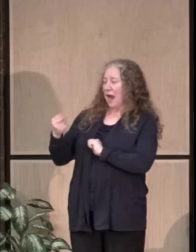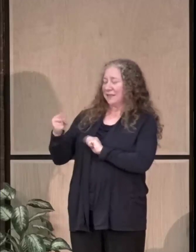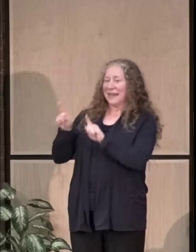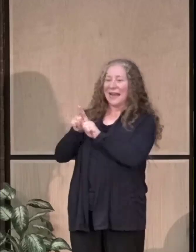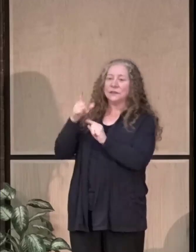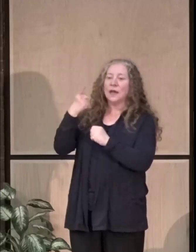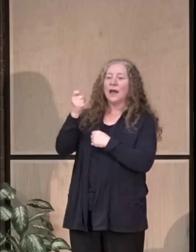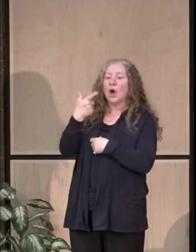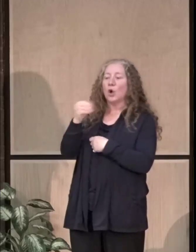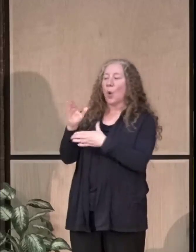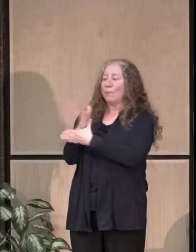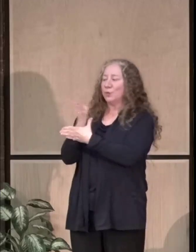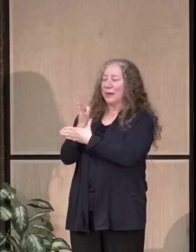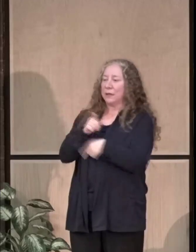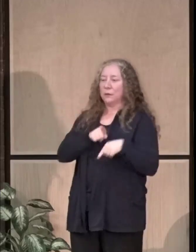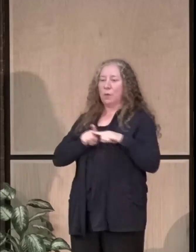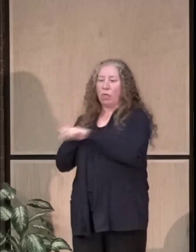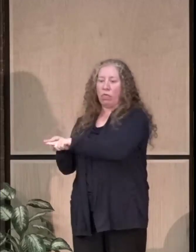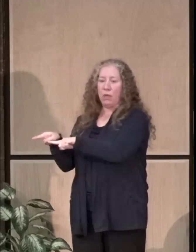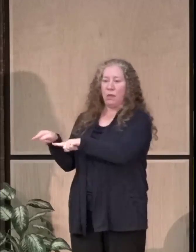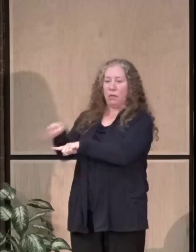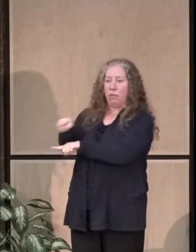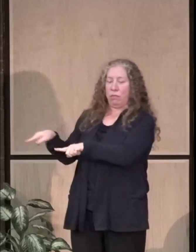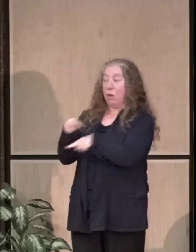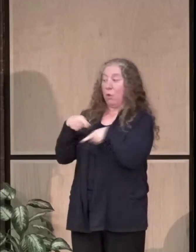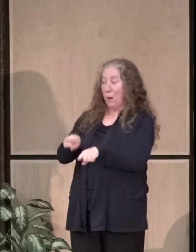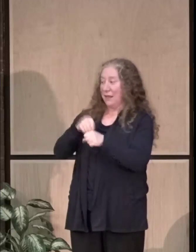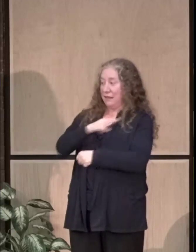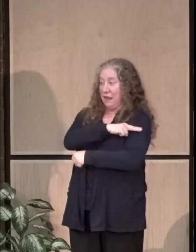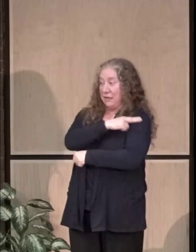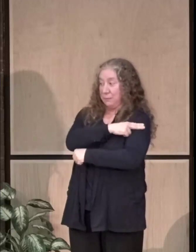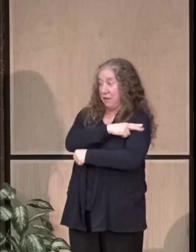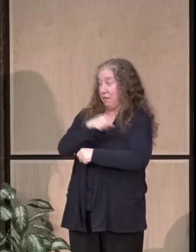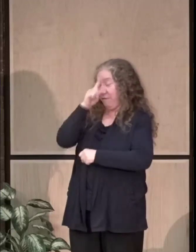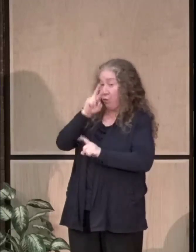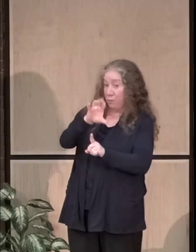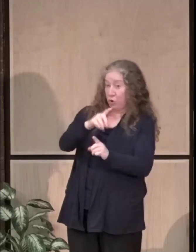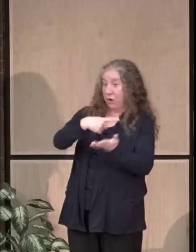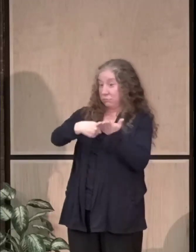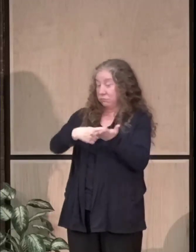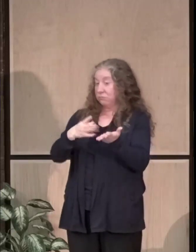unit when he was in the hospital? He was my,